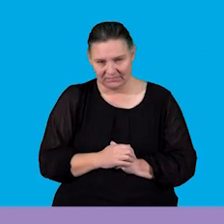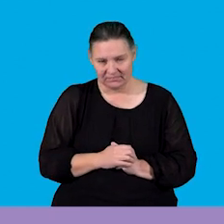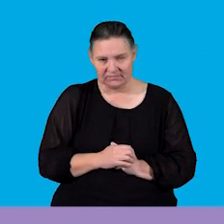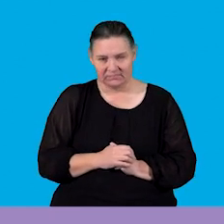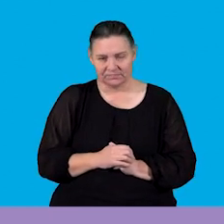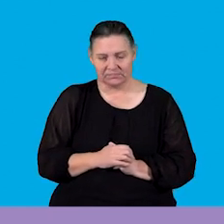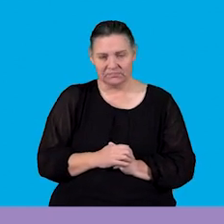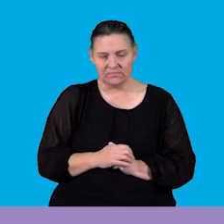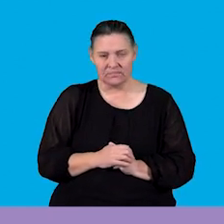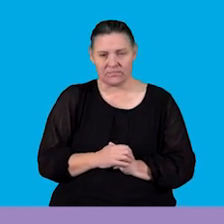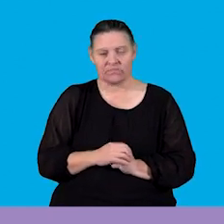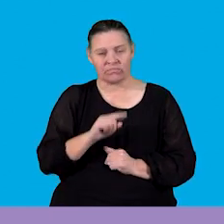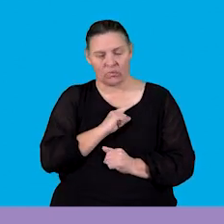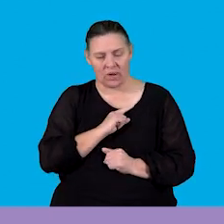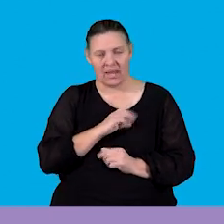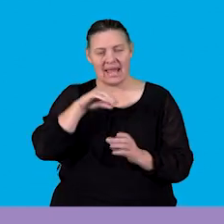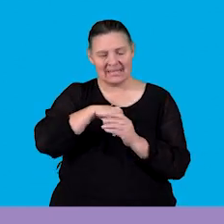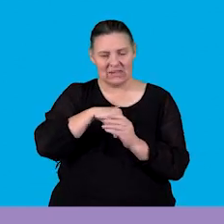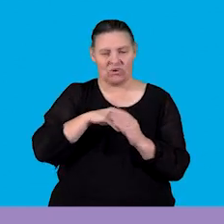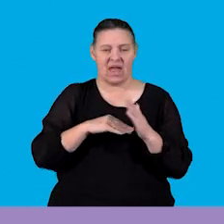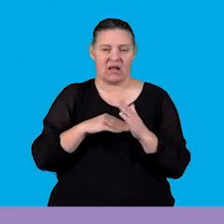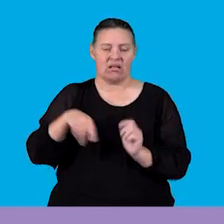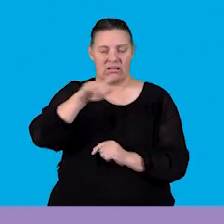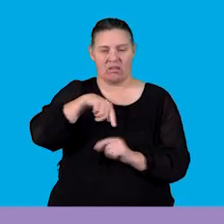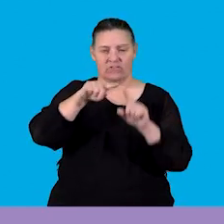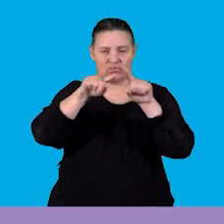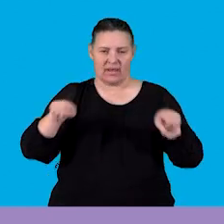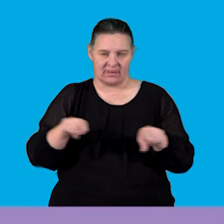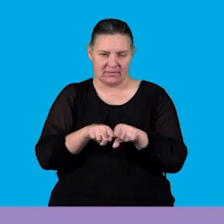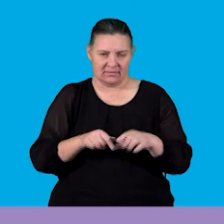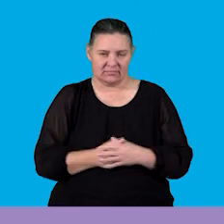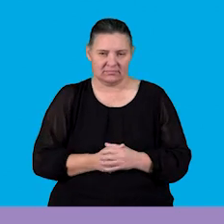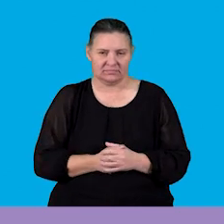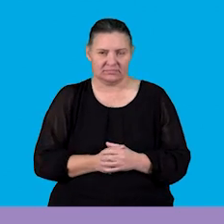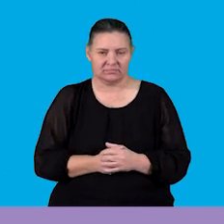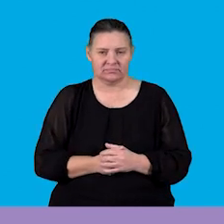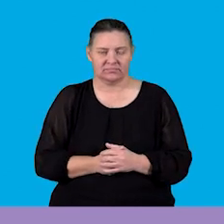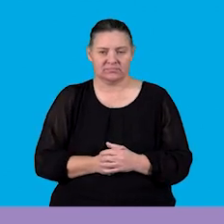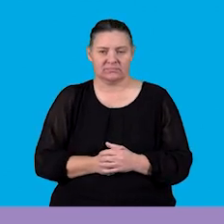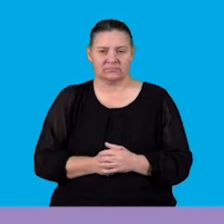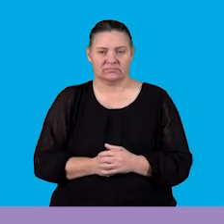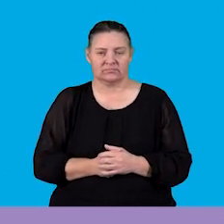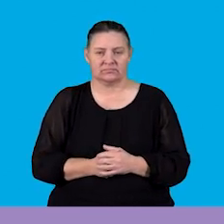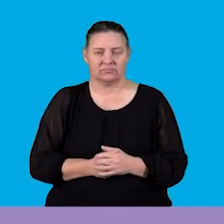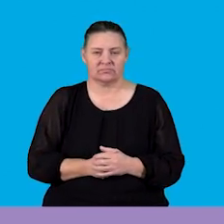degrees, that will give us 180 degrees, because these are interior angles of a